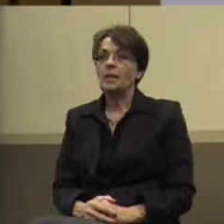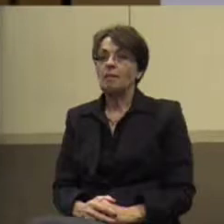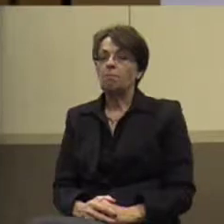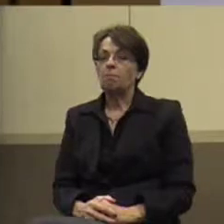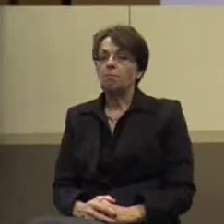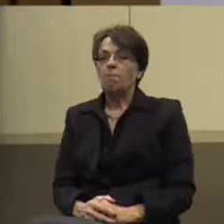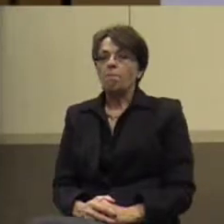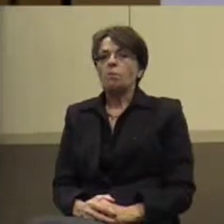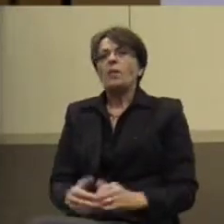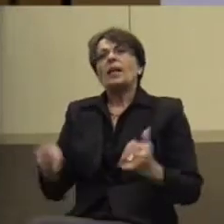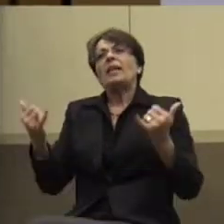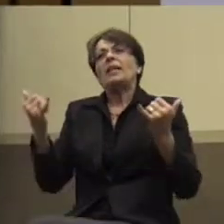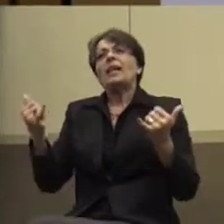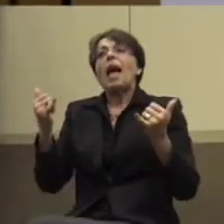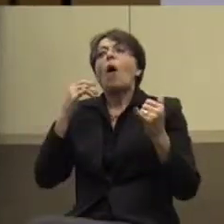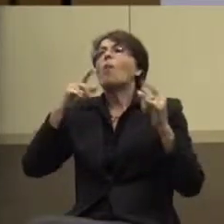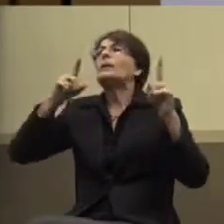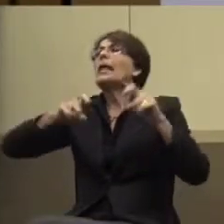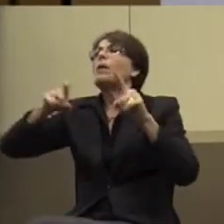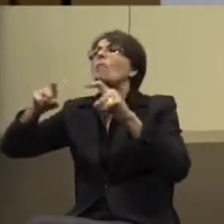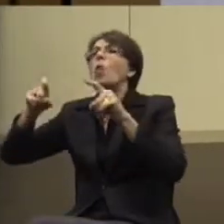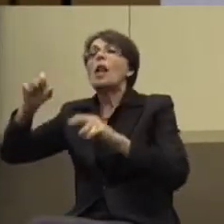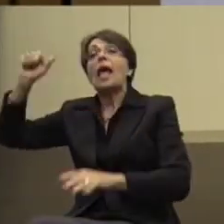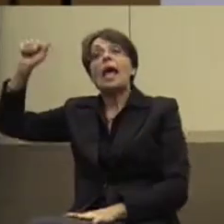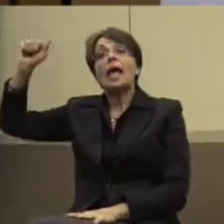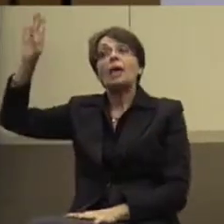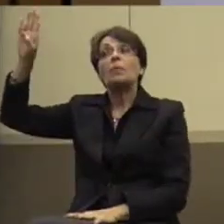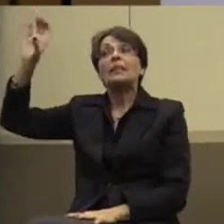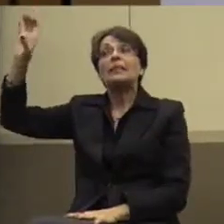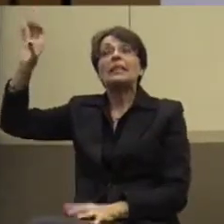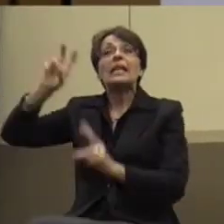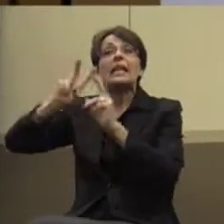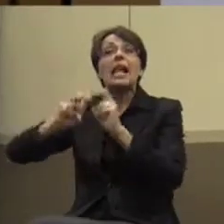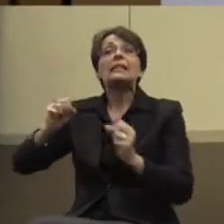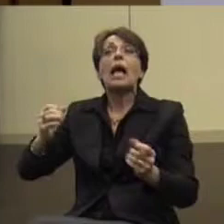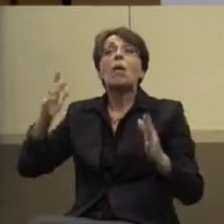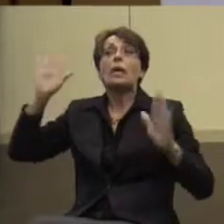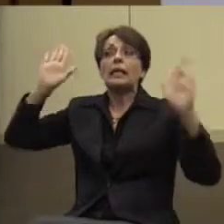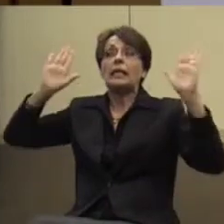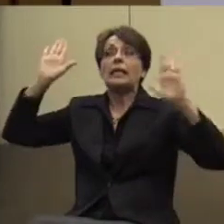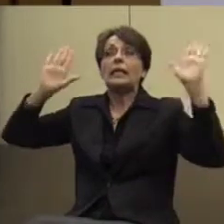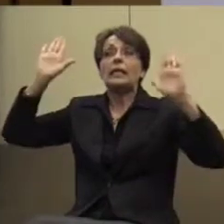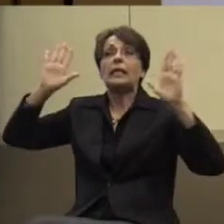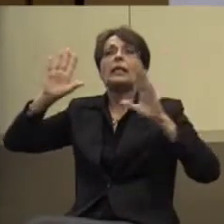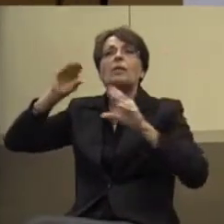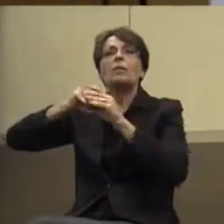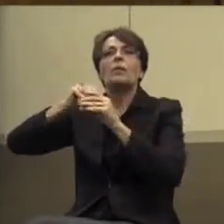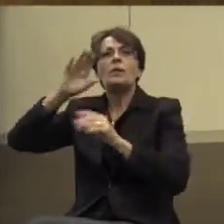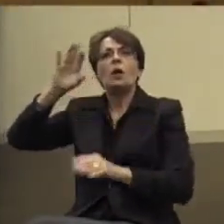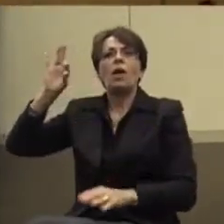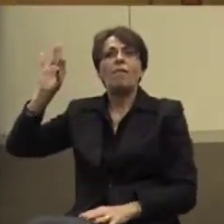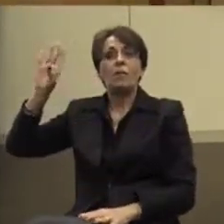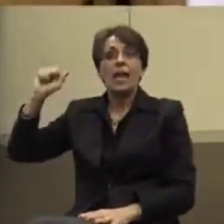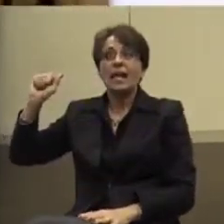Okay, now let me take a poll. ABC analysis, how many do that as part of their FBAs?